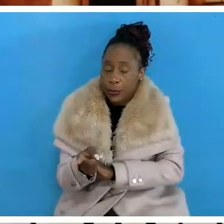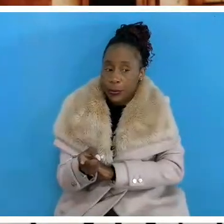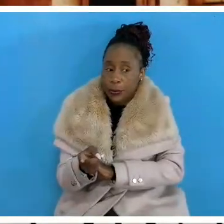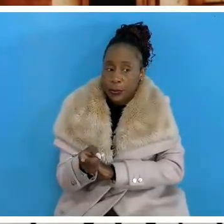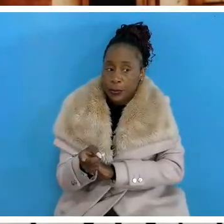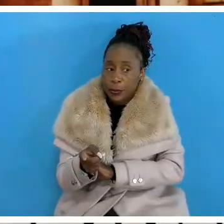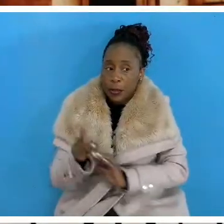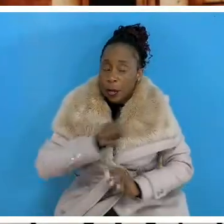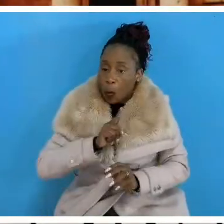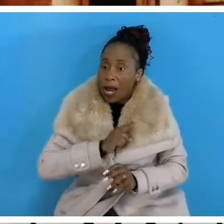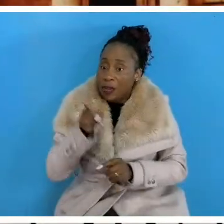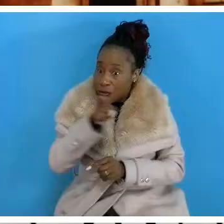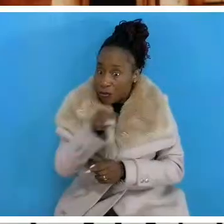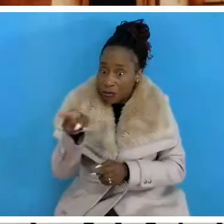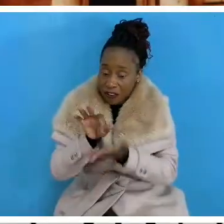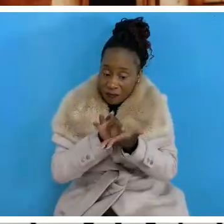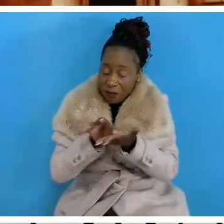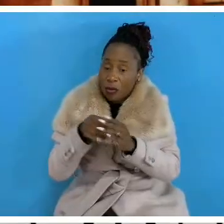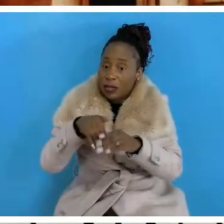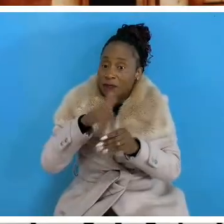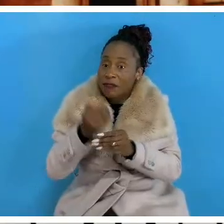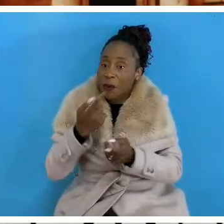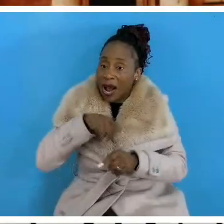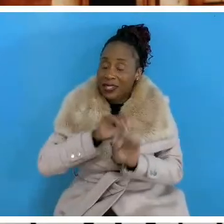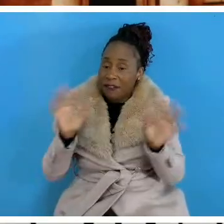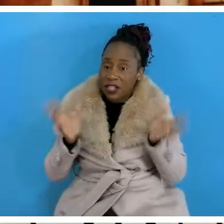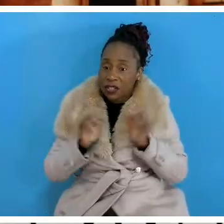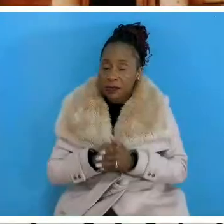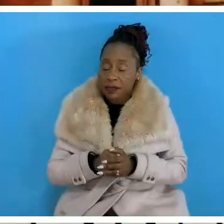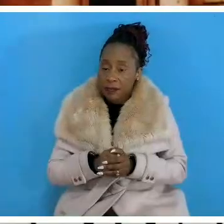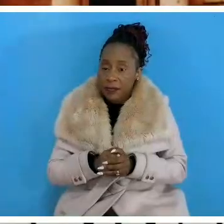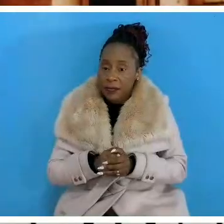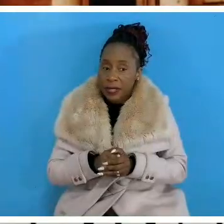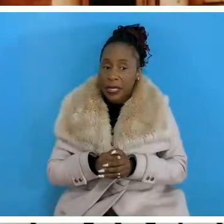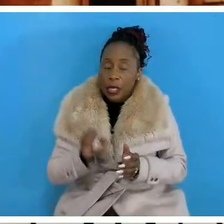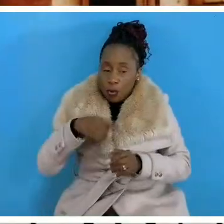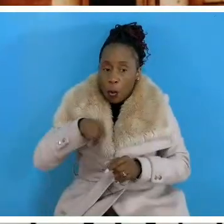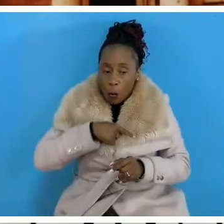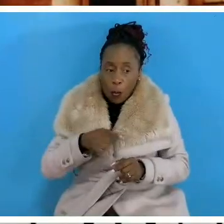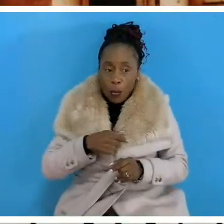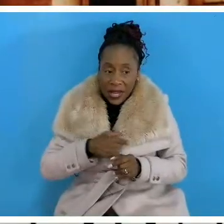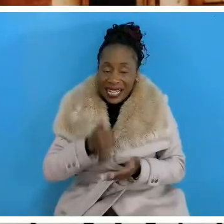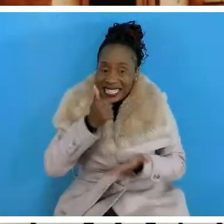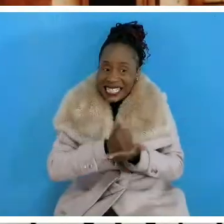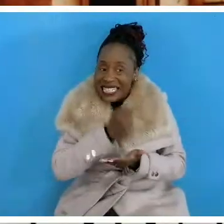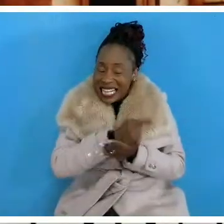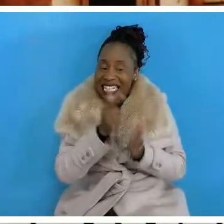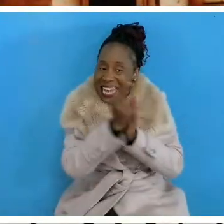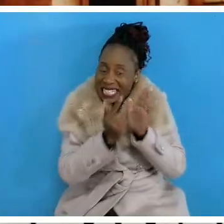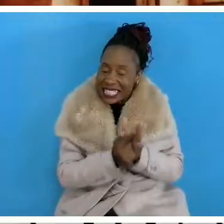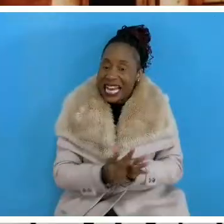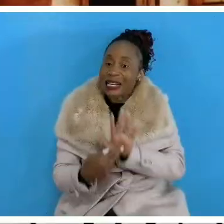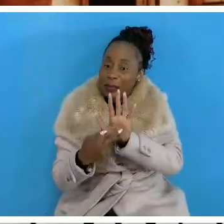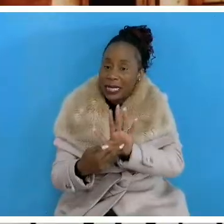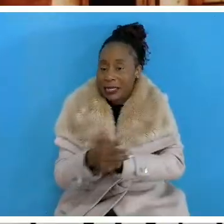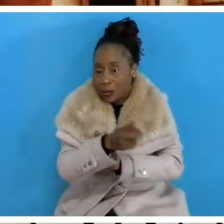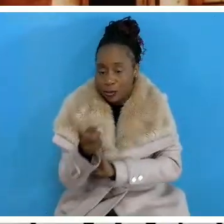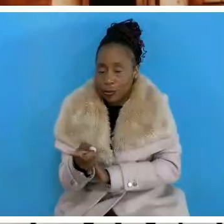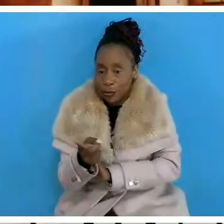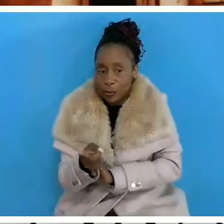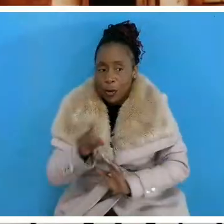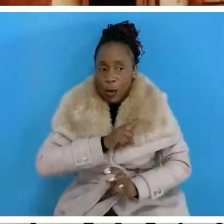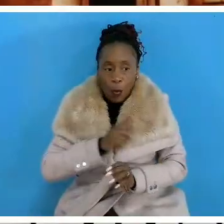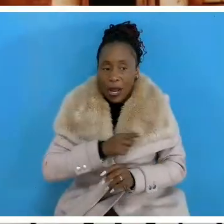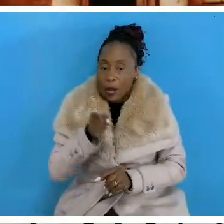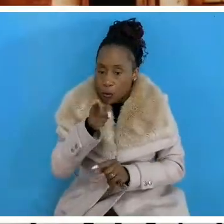because you voted for us. You voted for us, so we are sitting in the legislature on your behalf because you